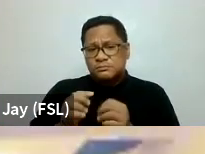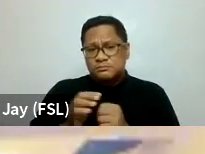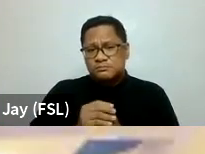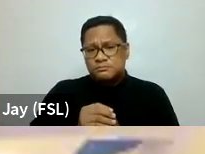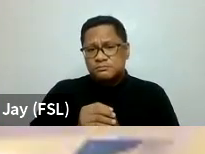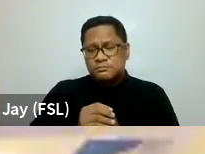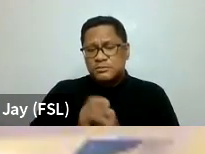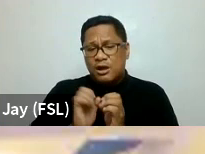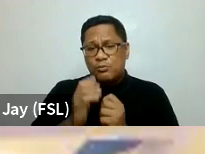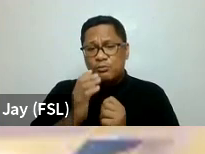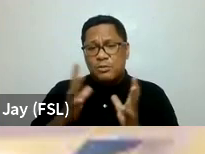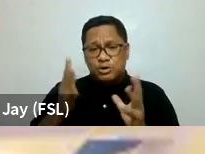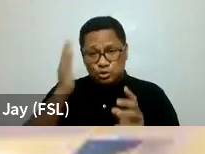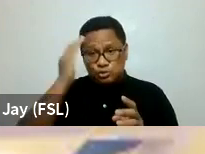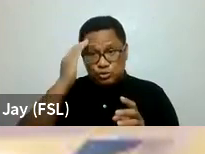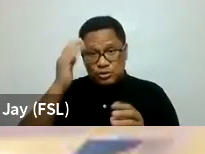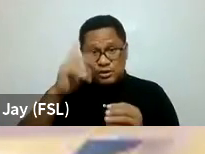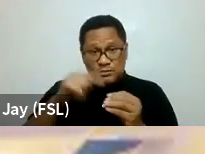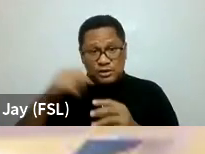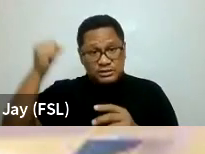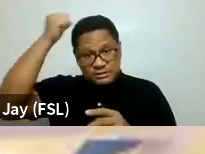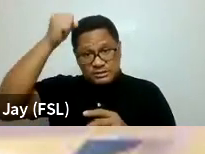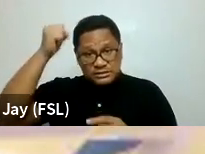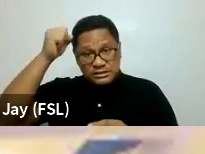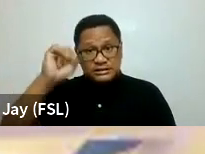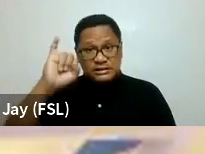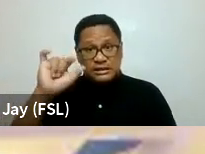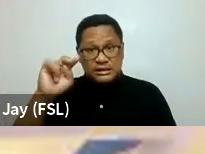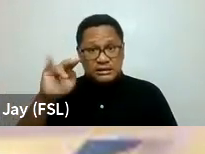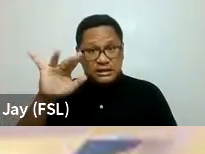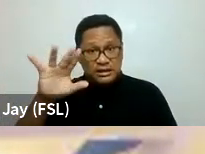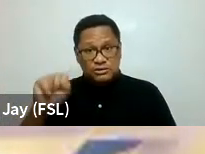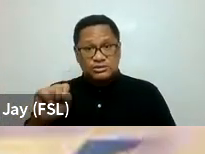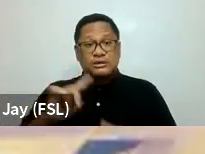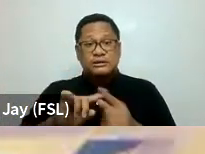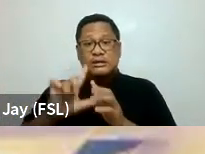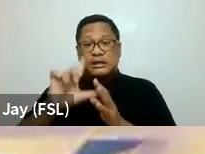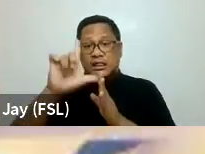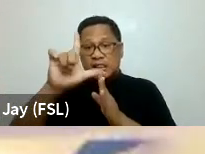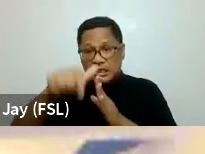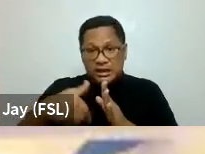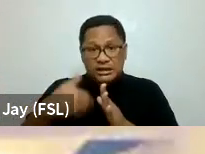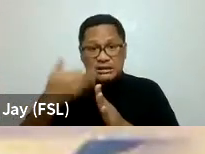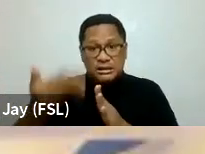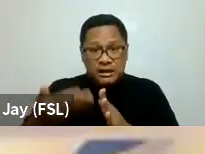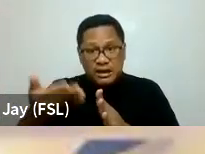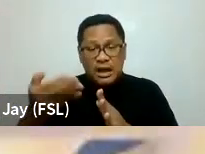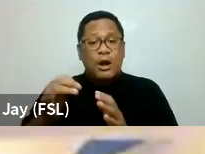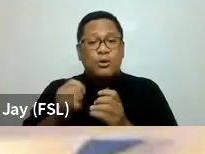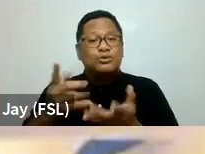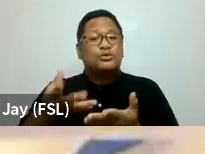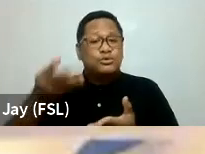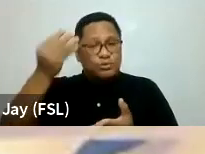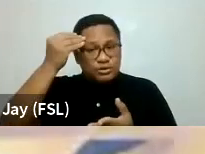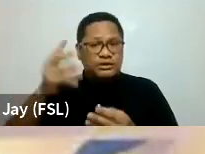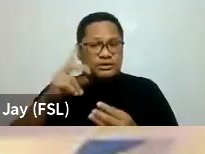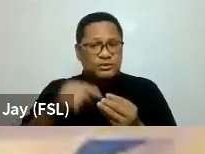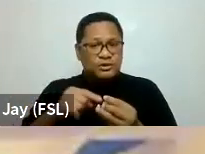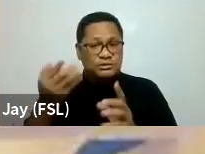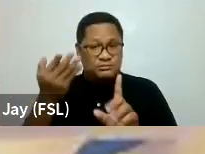this is how much you know about Saint Ignatius, right? Yeah. Afterwards, this is how much, right?